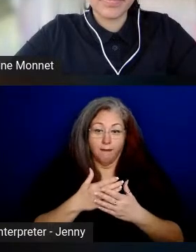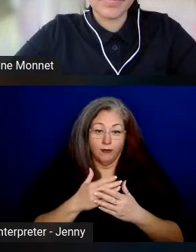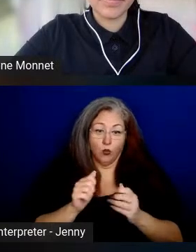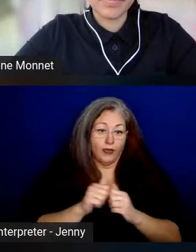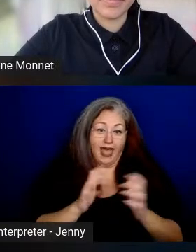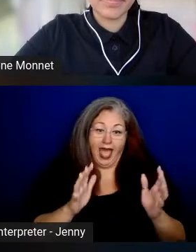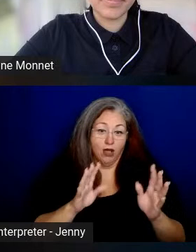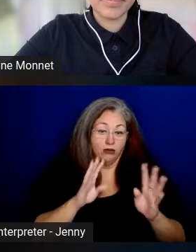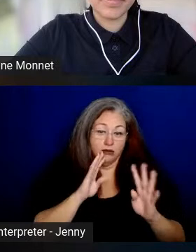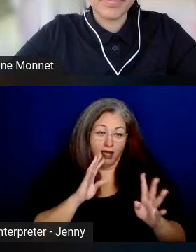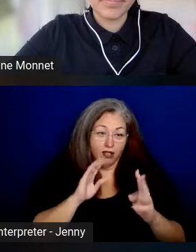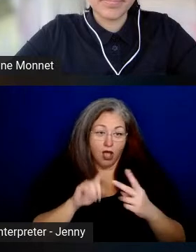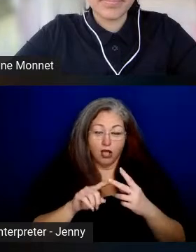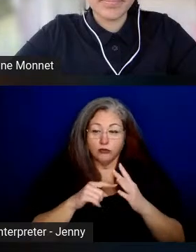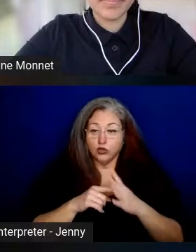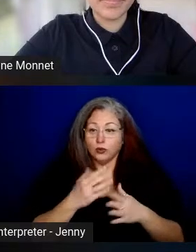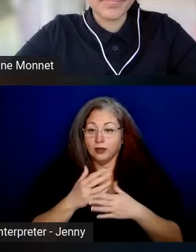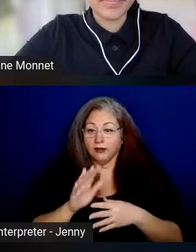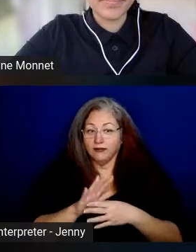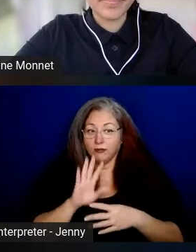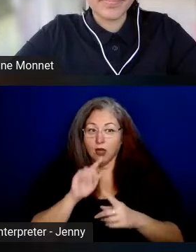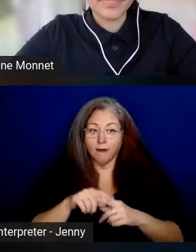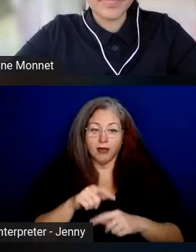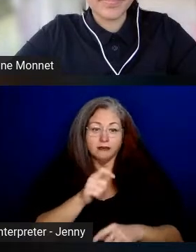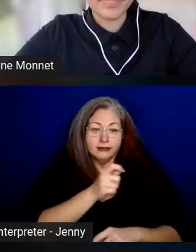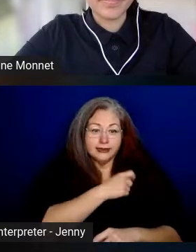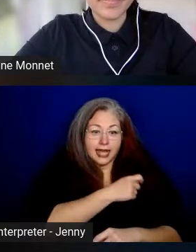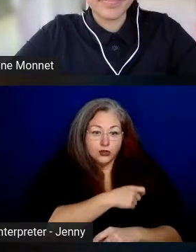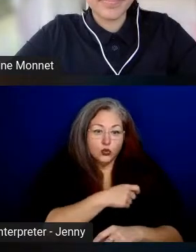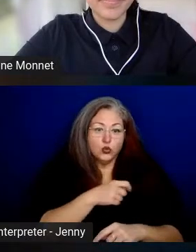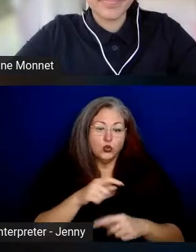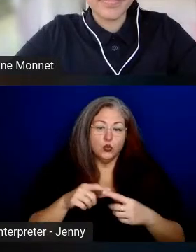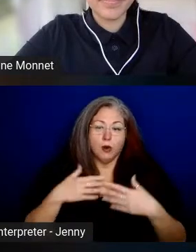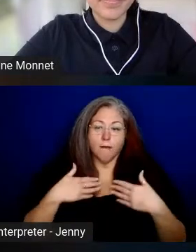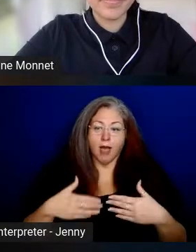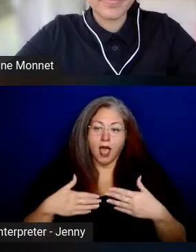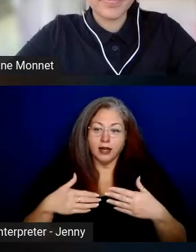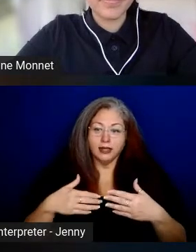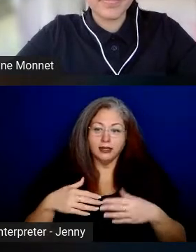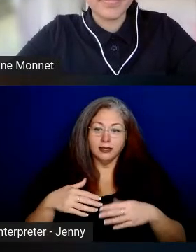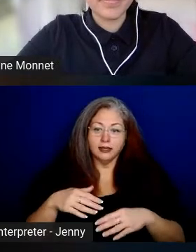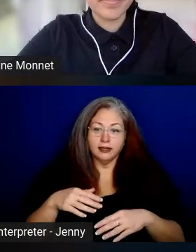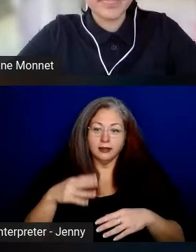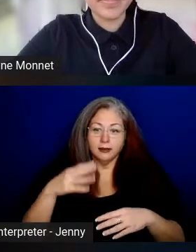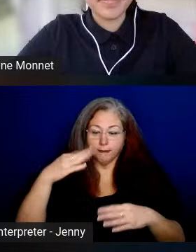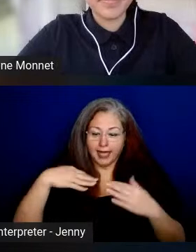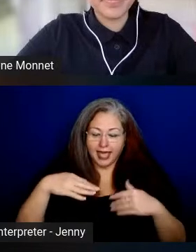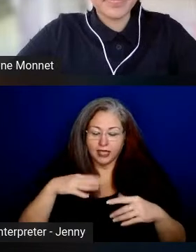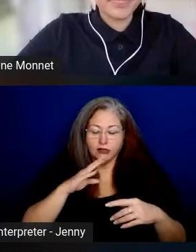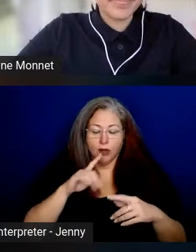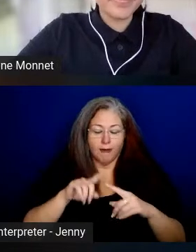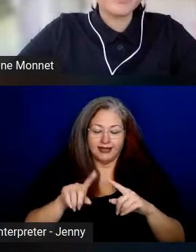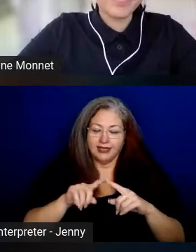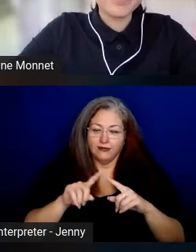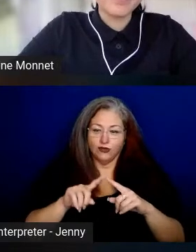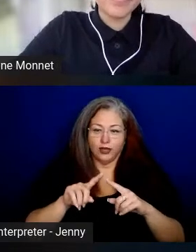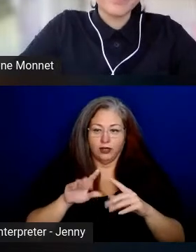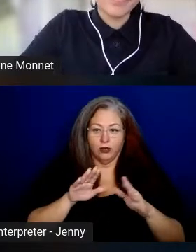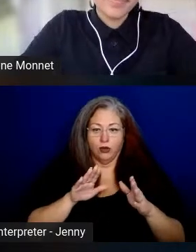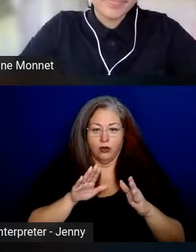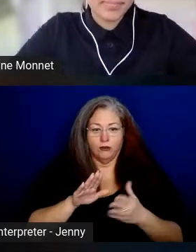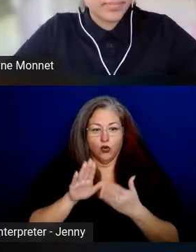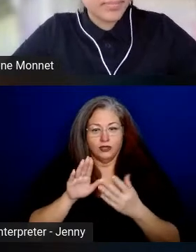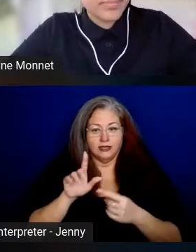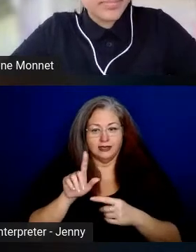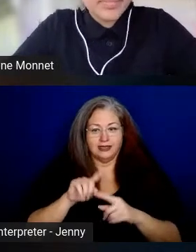shown films that talk about tattooing or body paint. Like, we're very open to what mother tongue could be or could mean. We understand that there's many